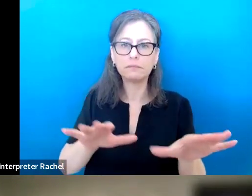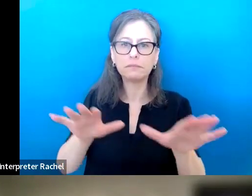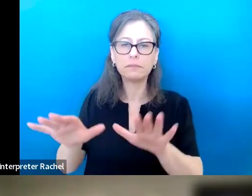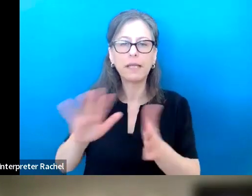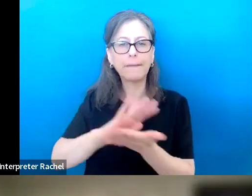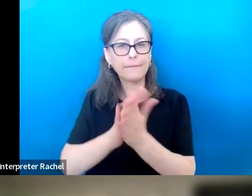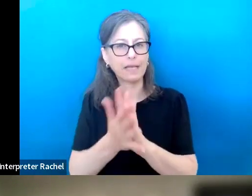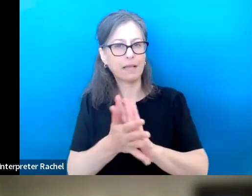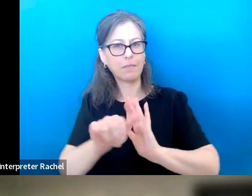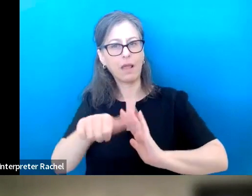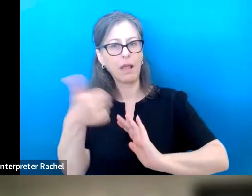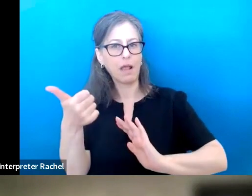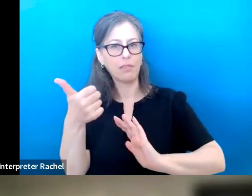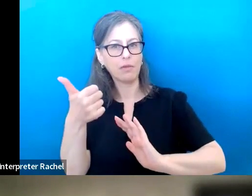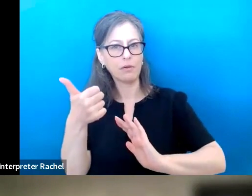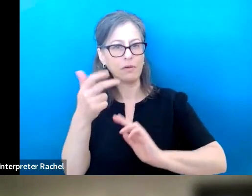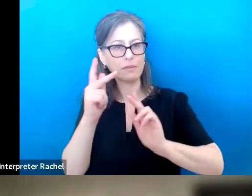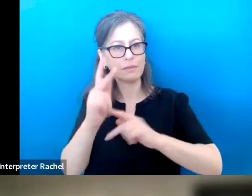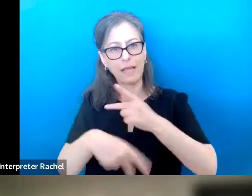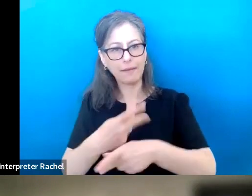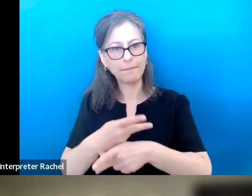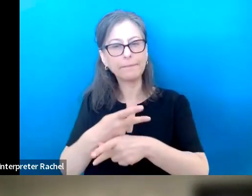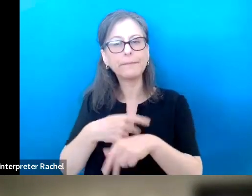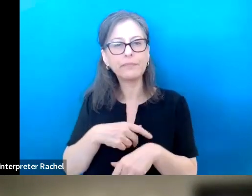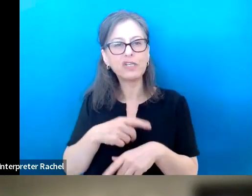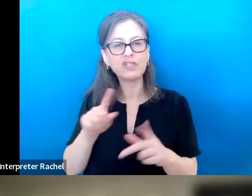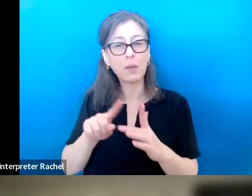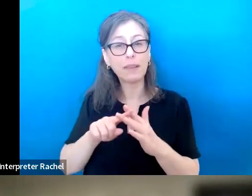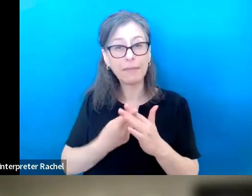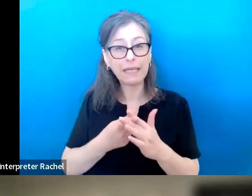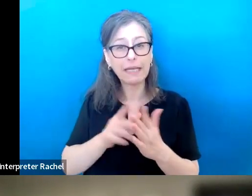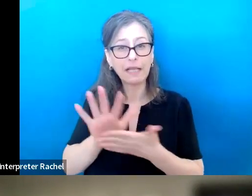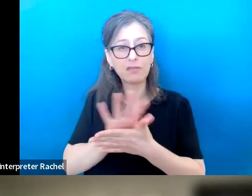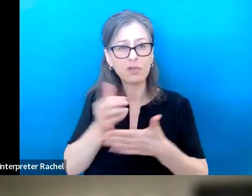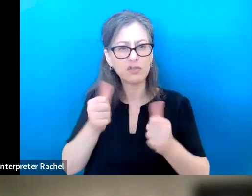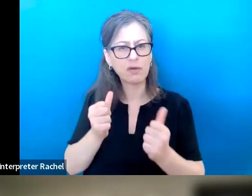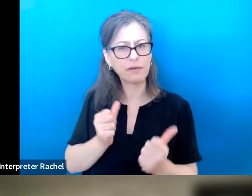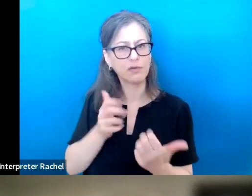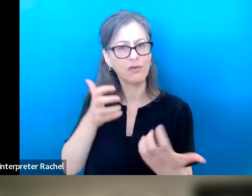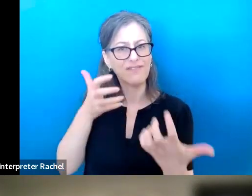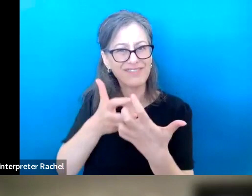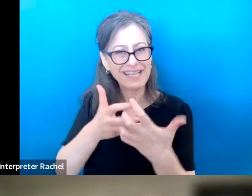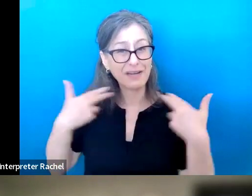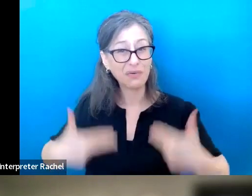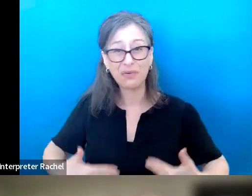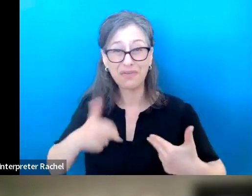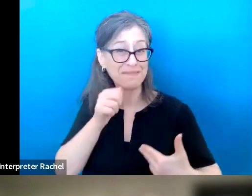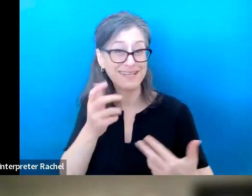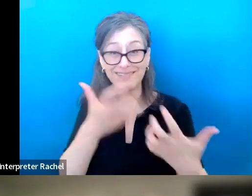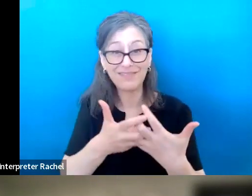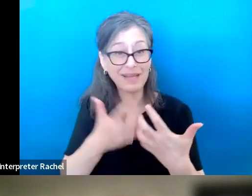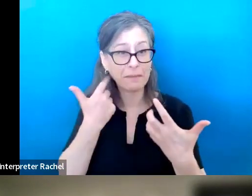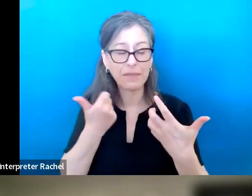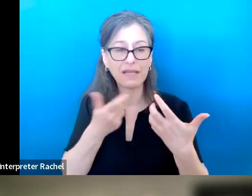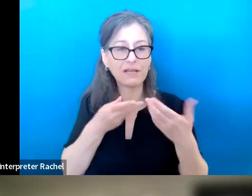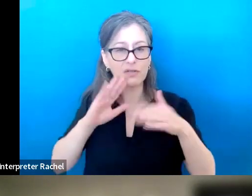And I think if the first half of the movie is her trying to fit into a uniform that doesn't quite fit because she's spending a